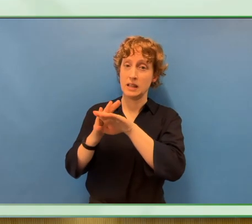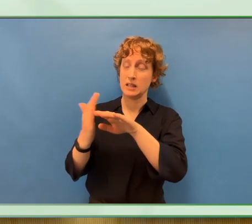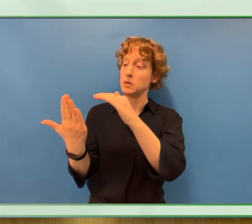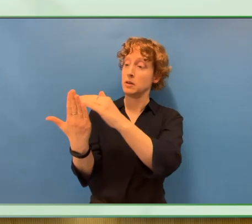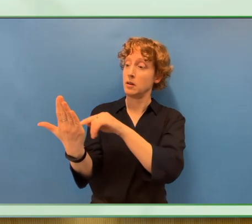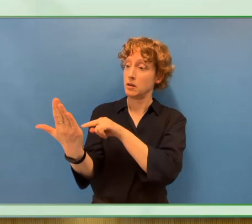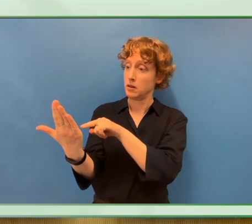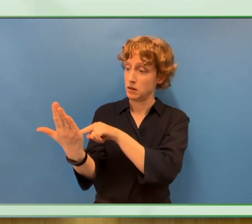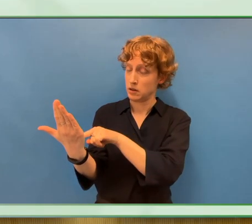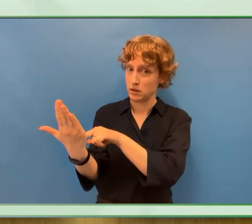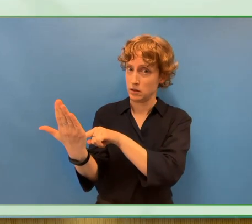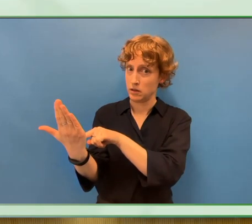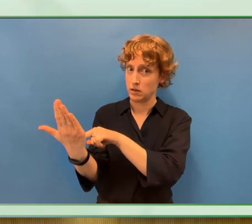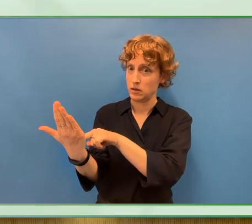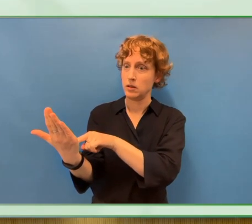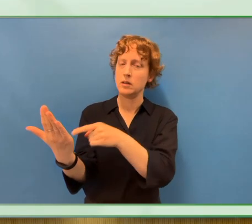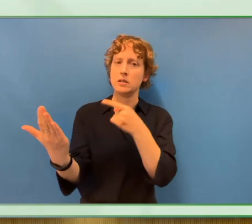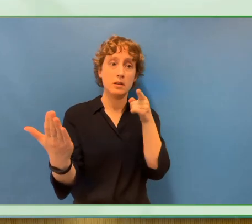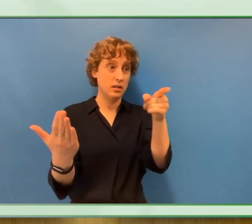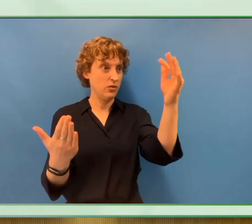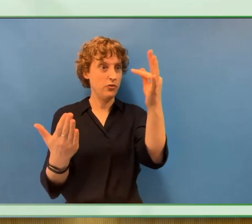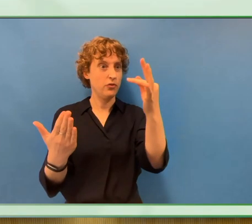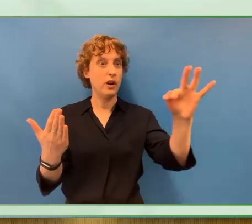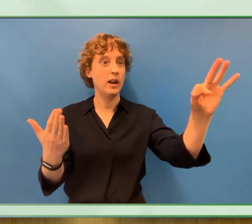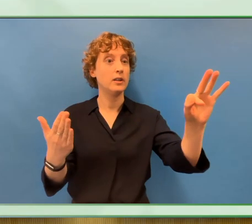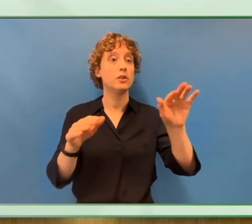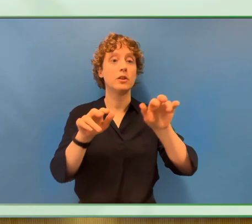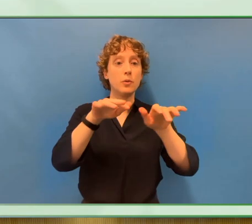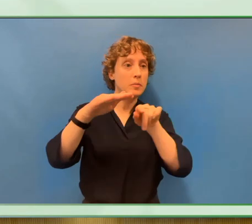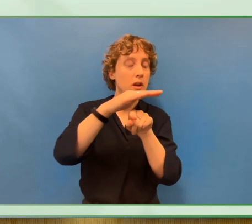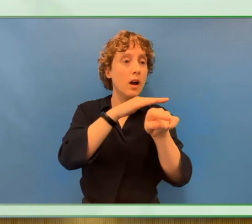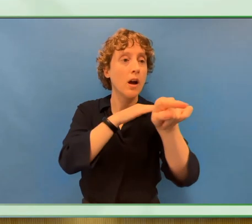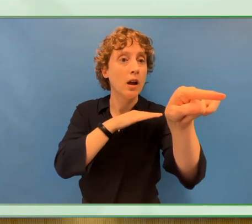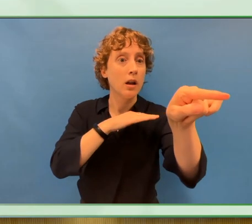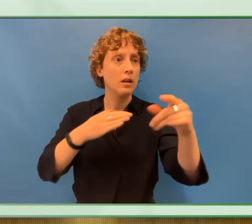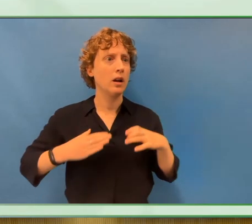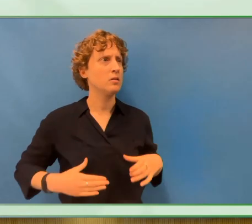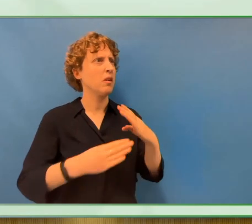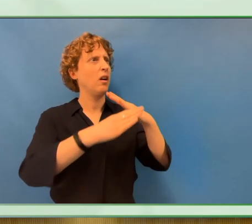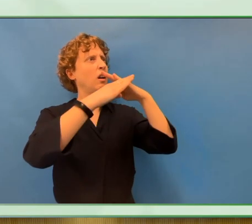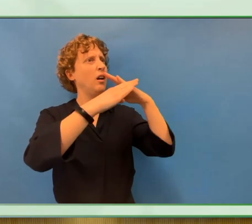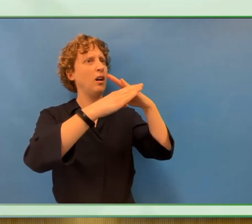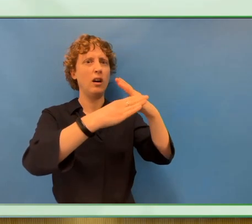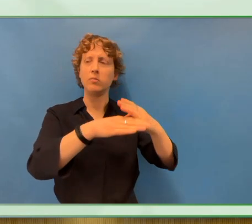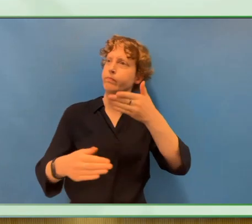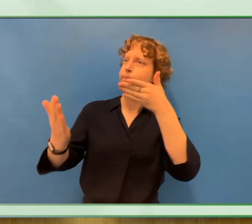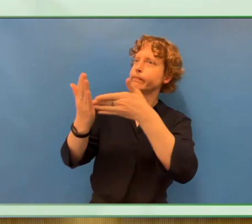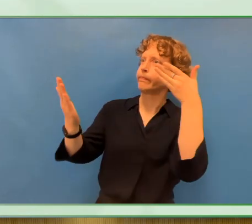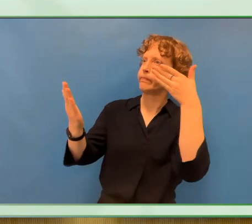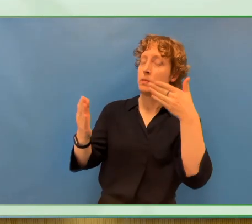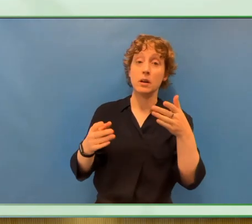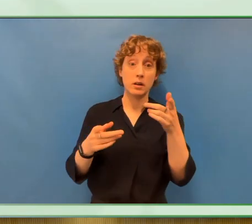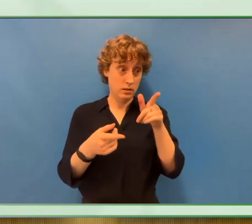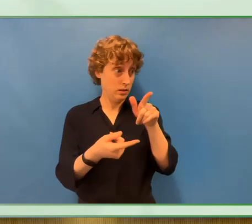are inaccessible to customers? But that's not a rights issue. That's a law, but that's not talked about